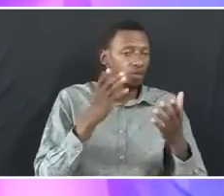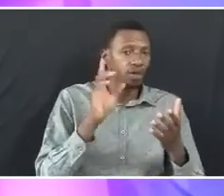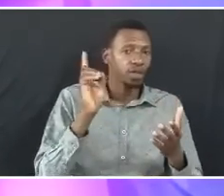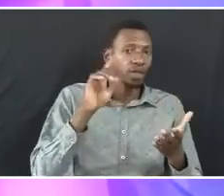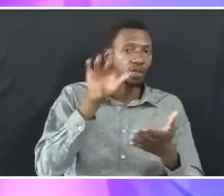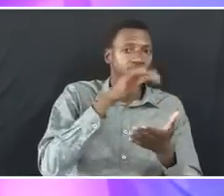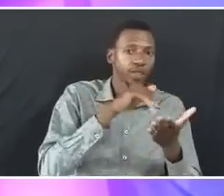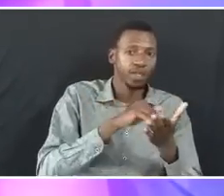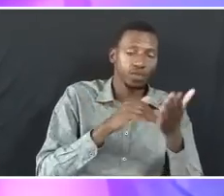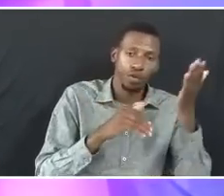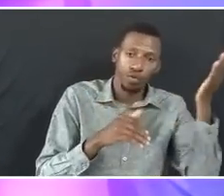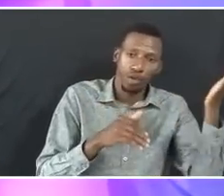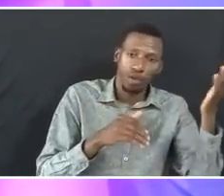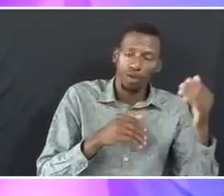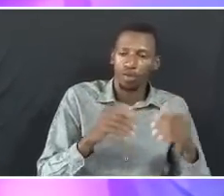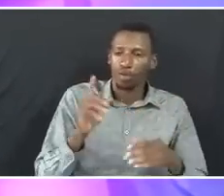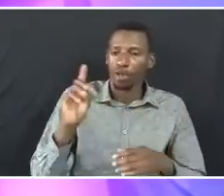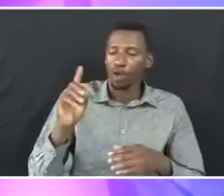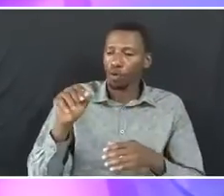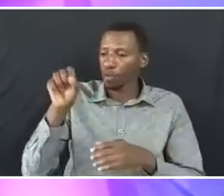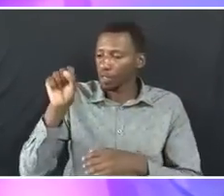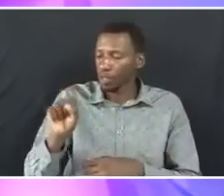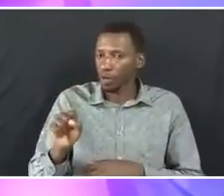Nairobi South. Lovington.